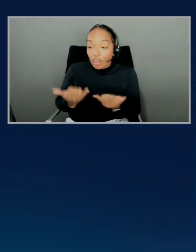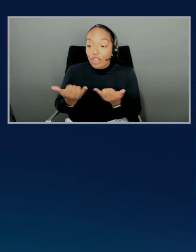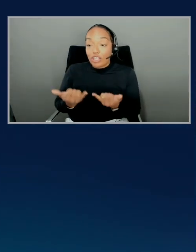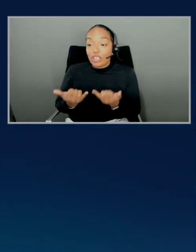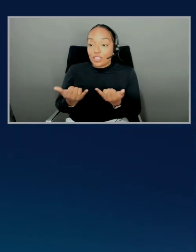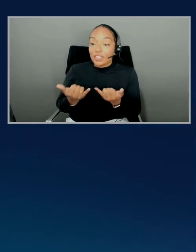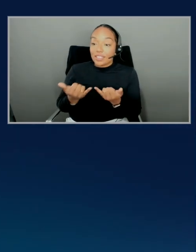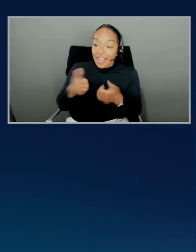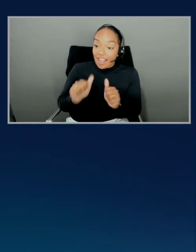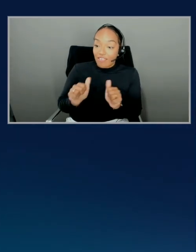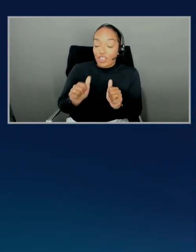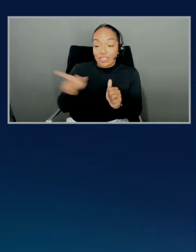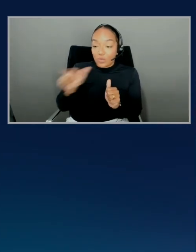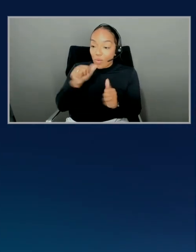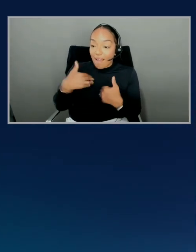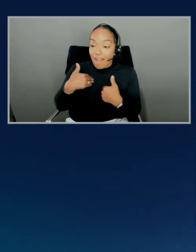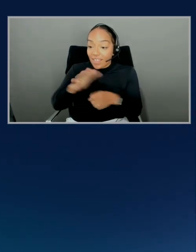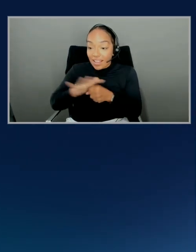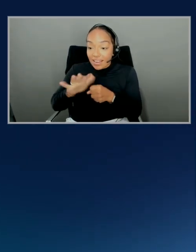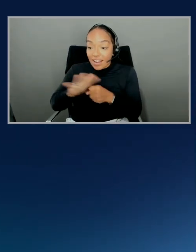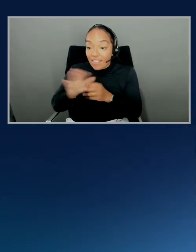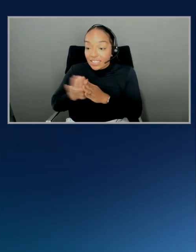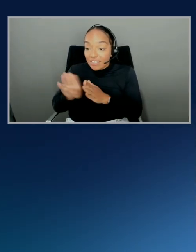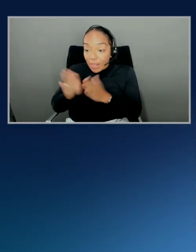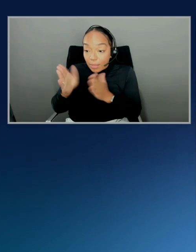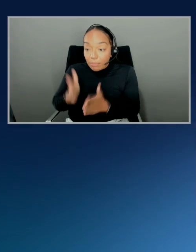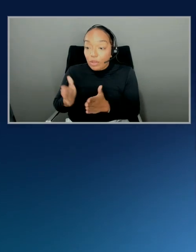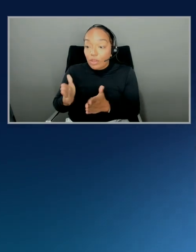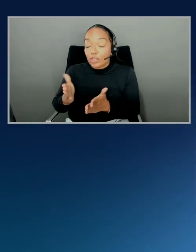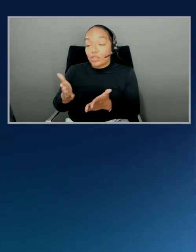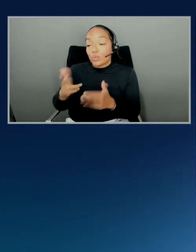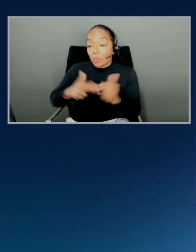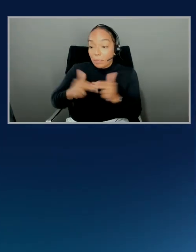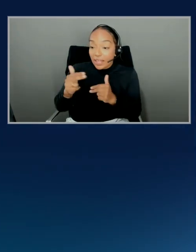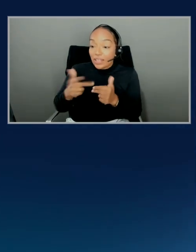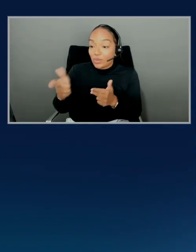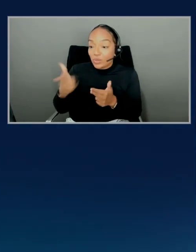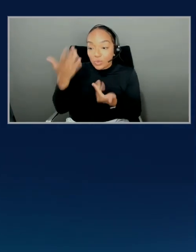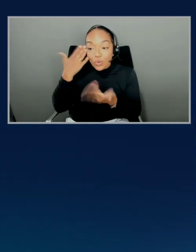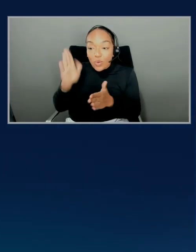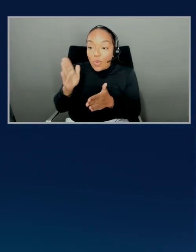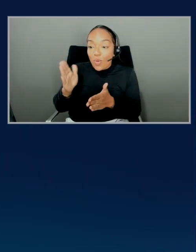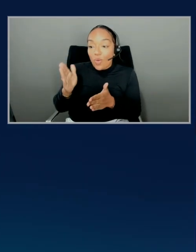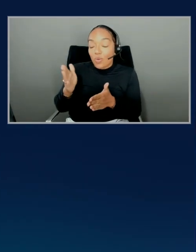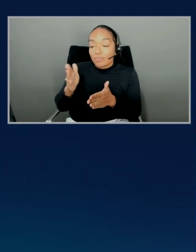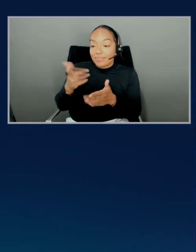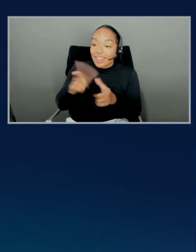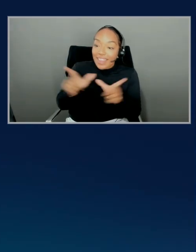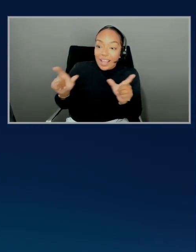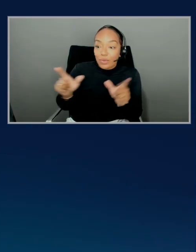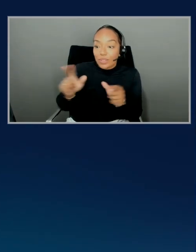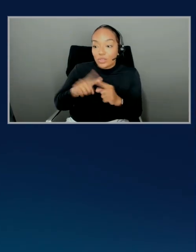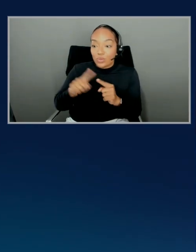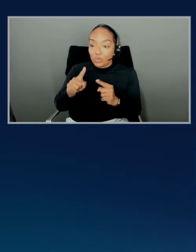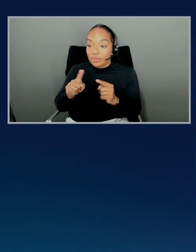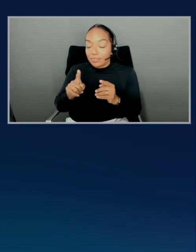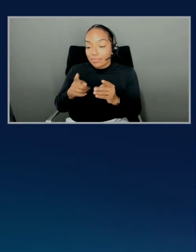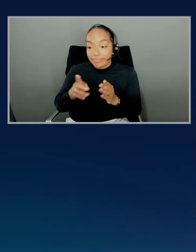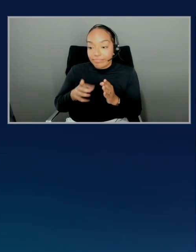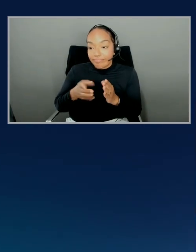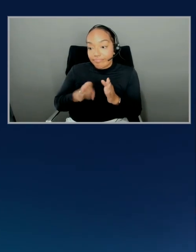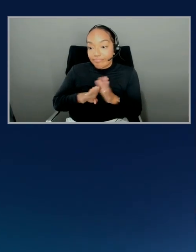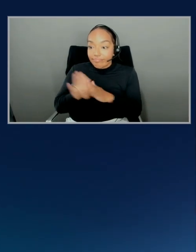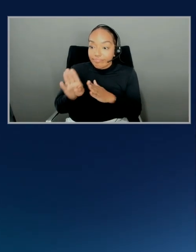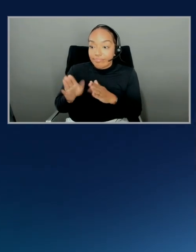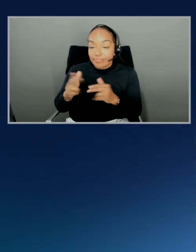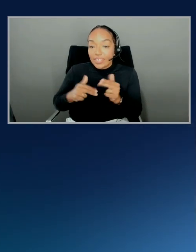them. They don't maybe know the language that they're written in even. And so they need a tool to make it easier for more people in their